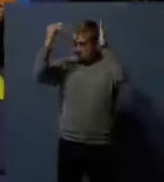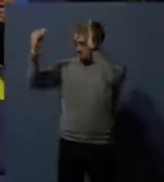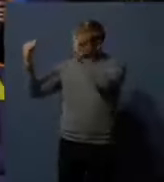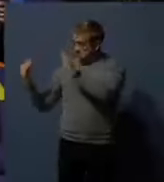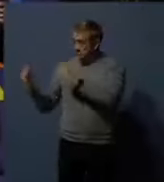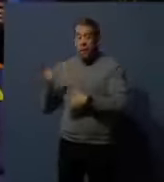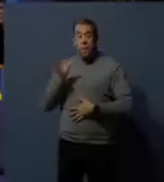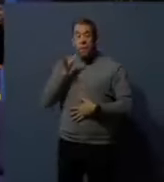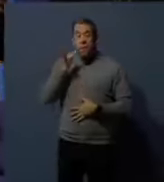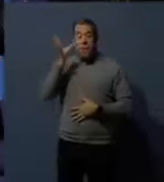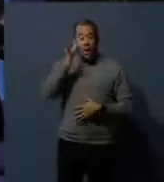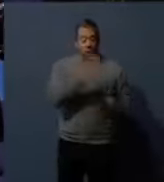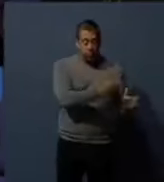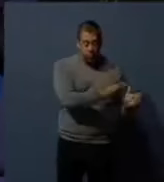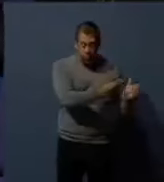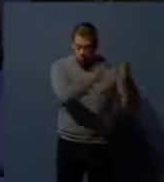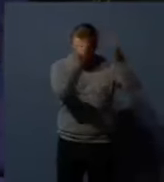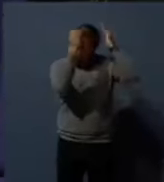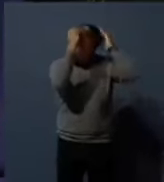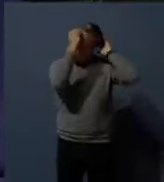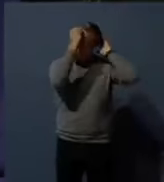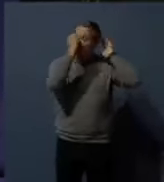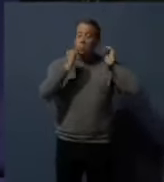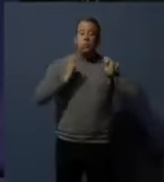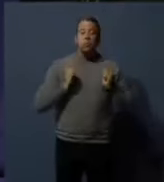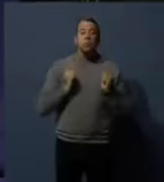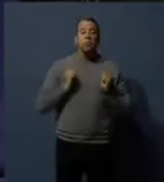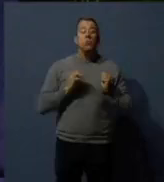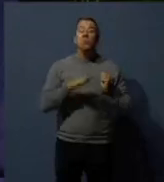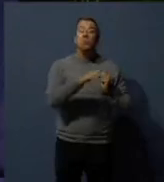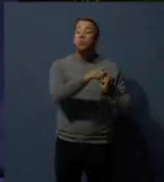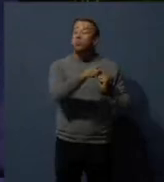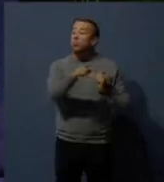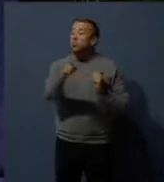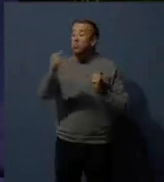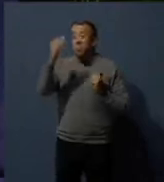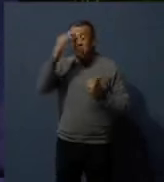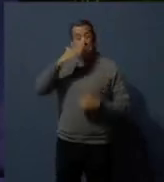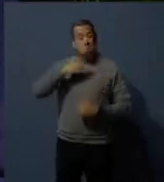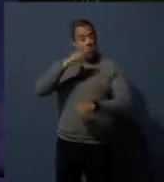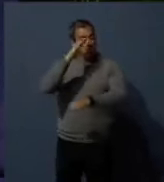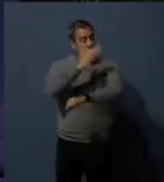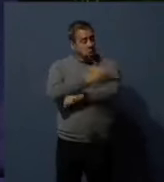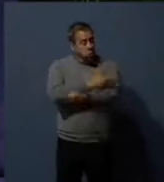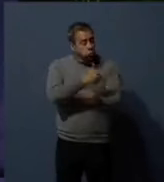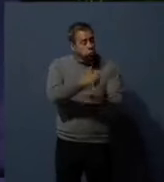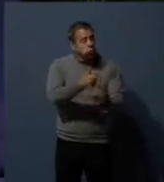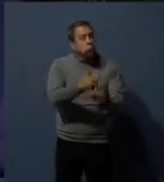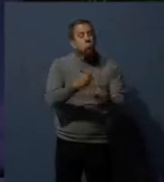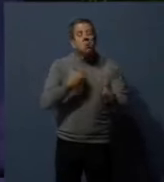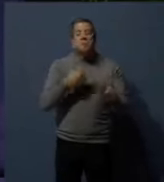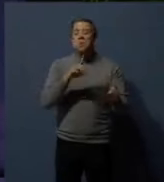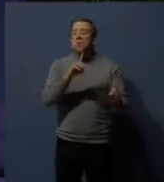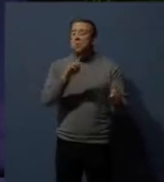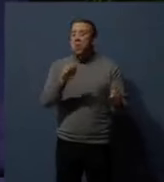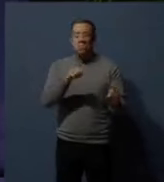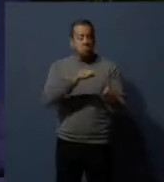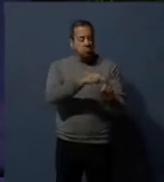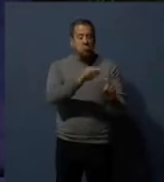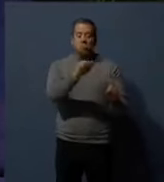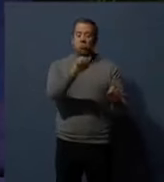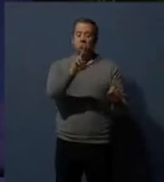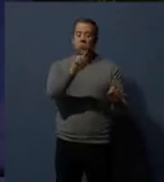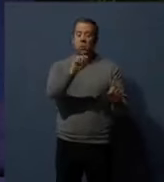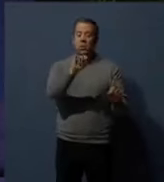parent hat for a second. As many of you know, we have a son who has a disability. He has autism, and he also has Down